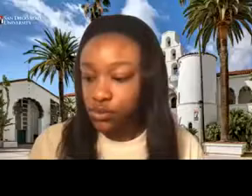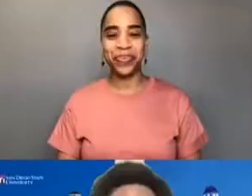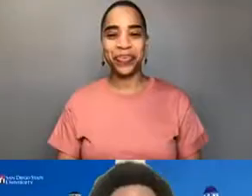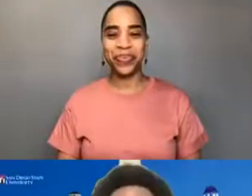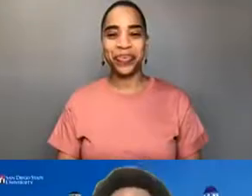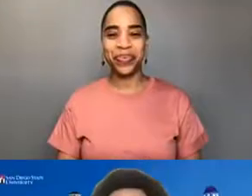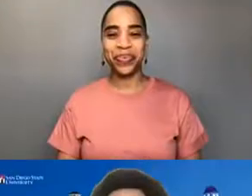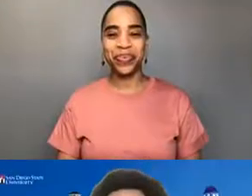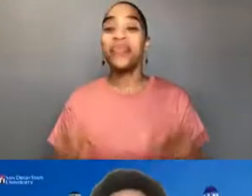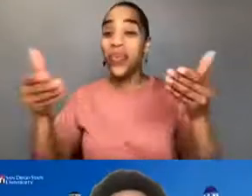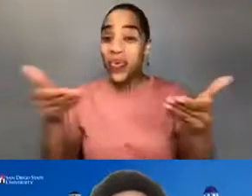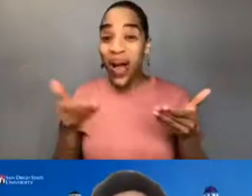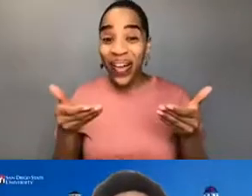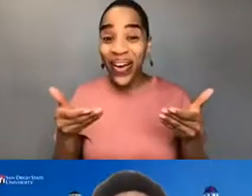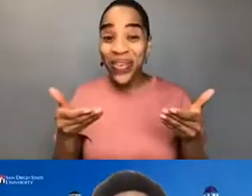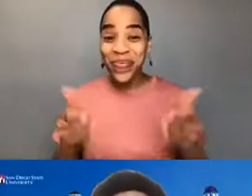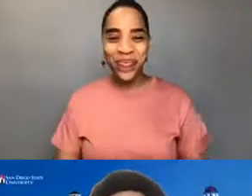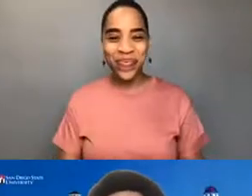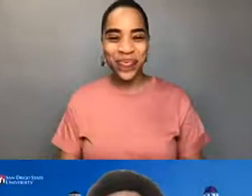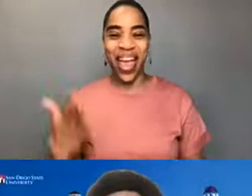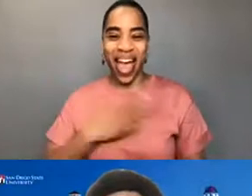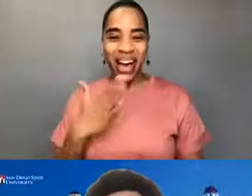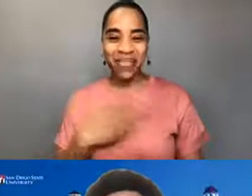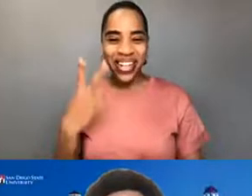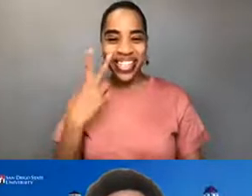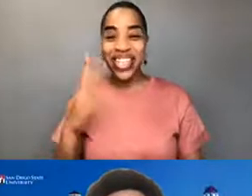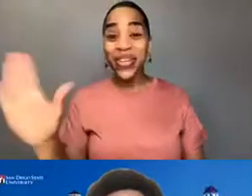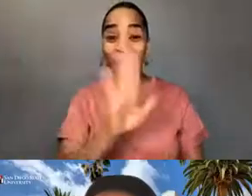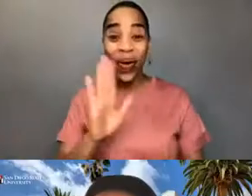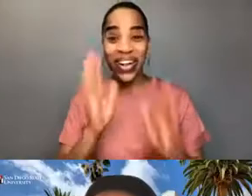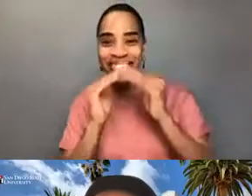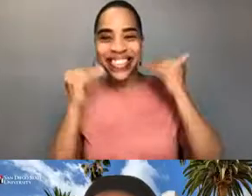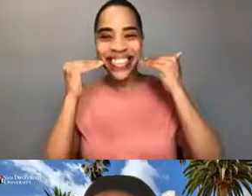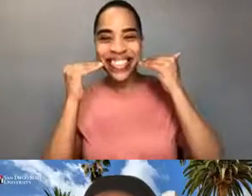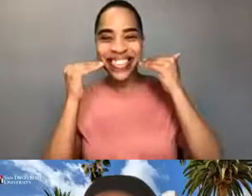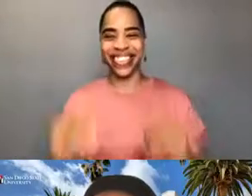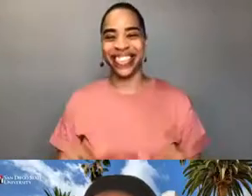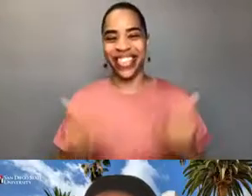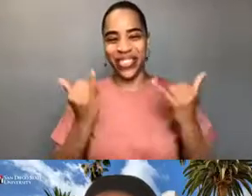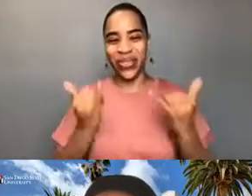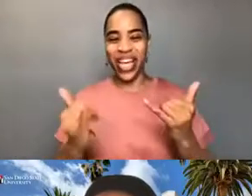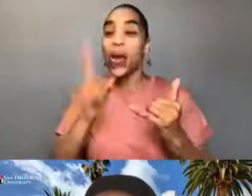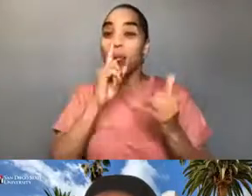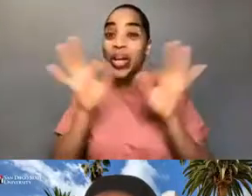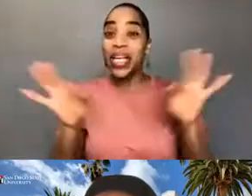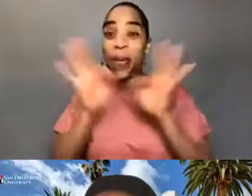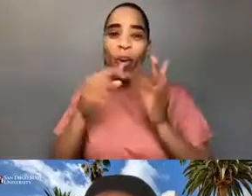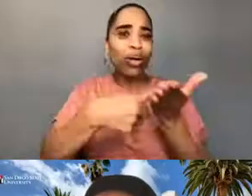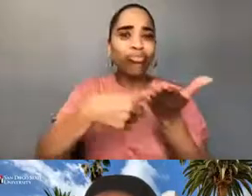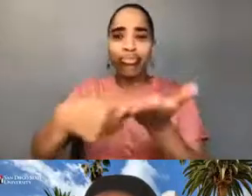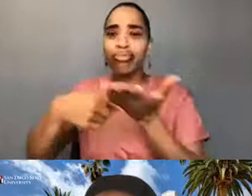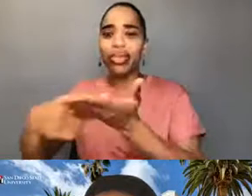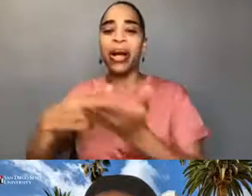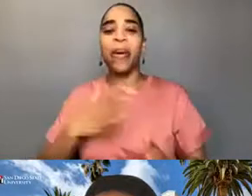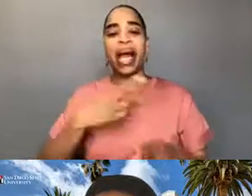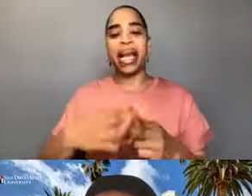Welcome, everyone, and glad to see so many smiling faces here to do and engage in some really important conversations. My name is